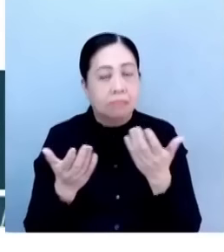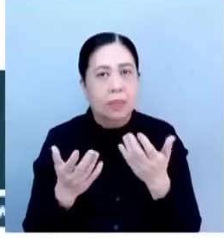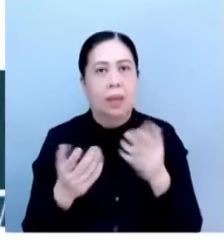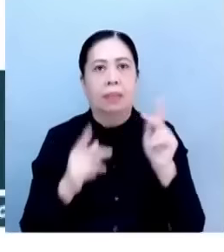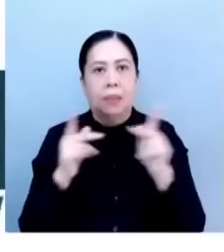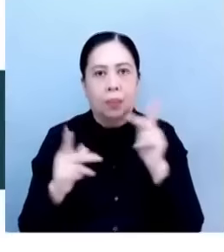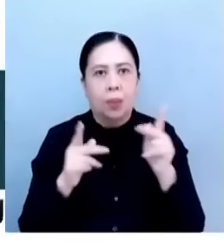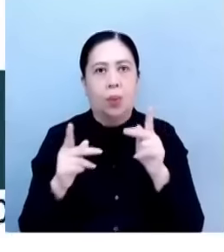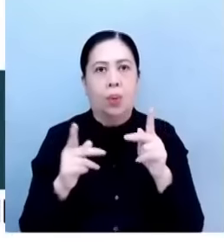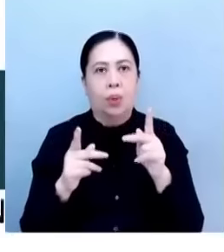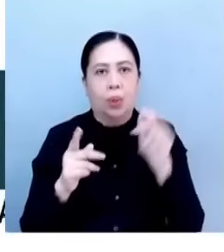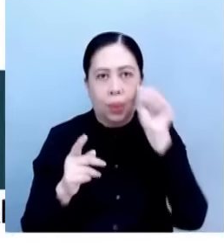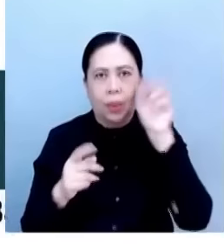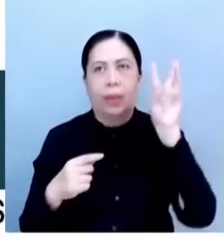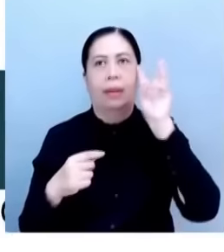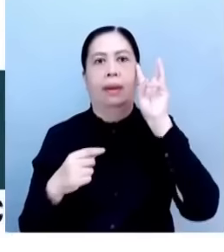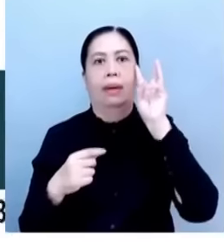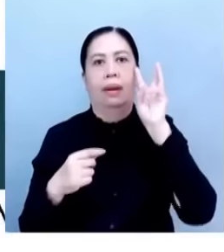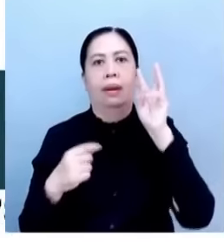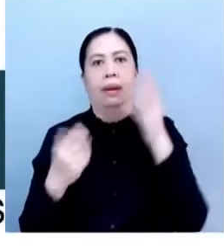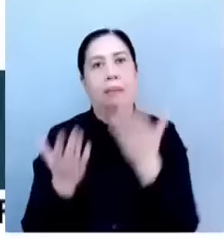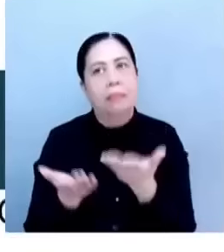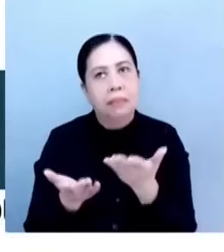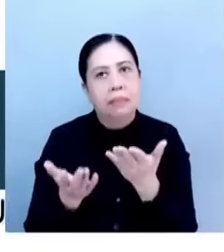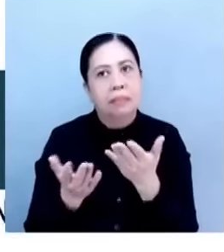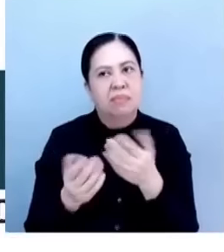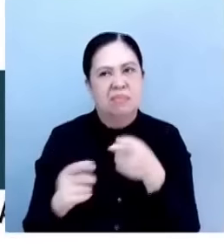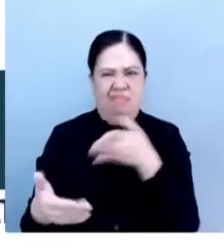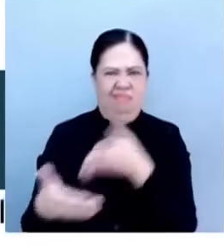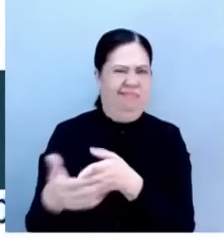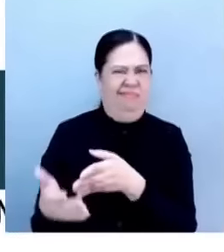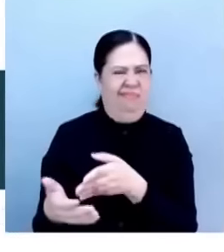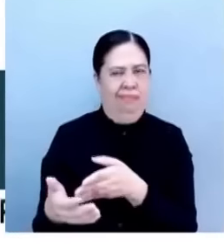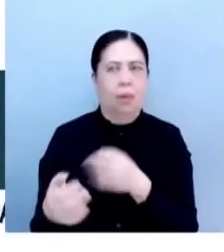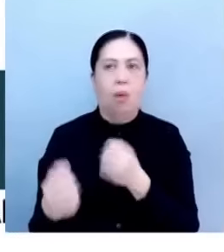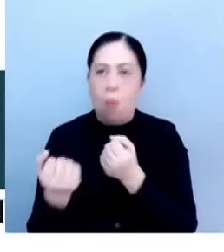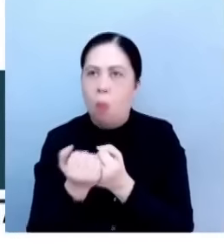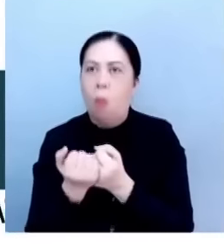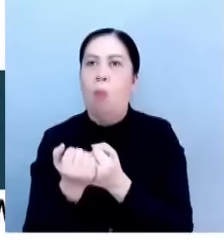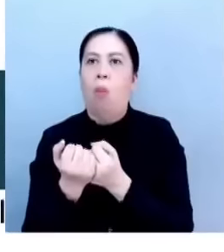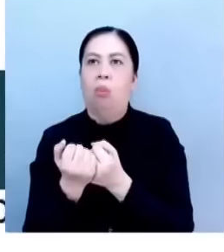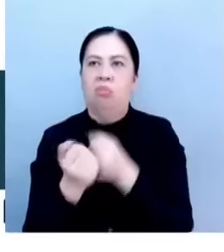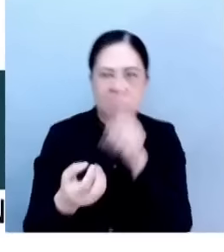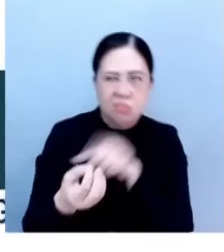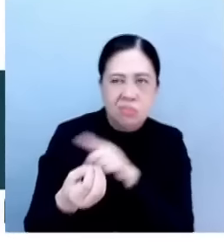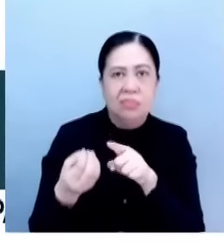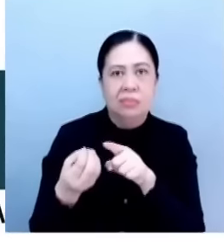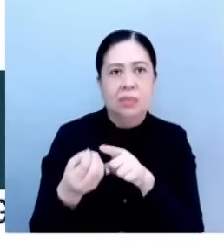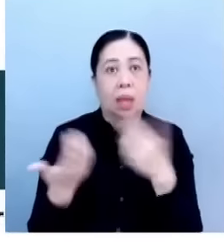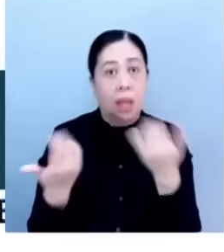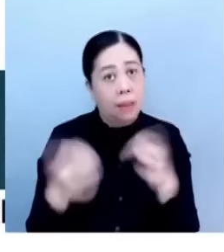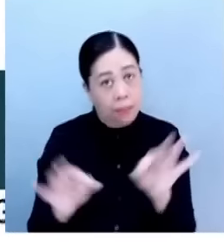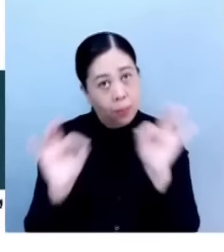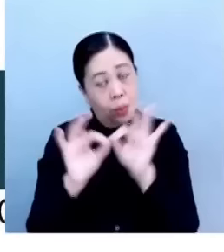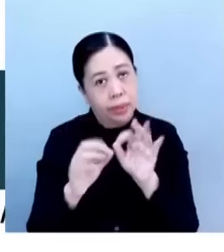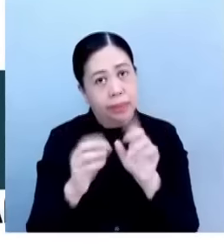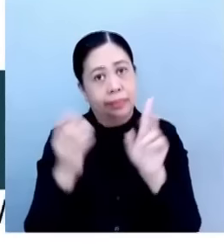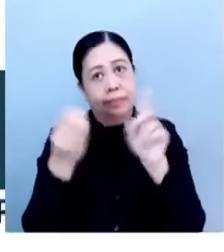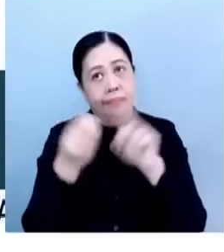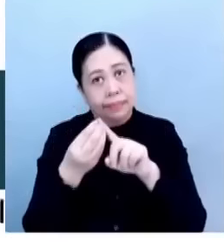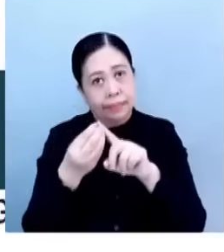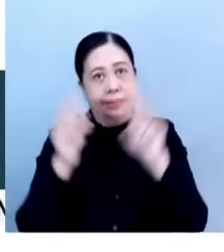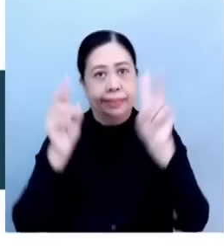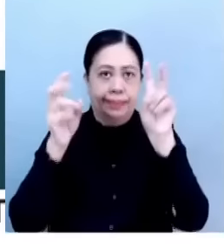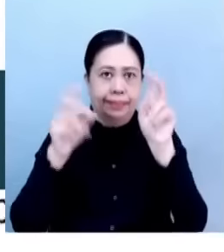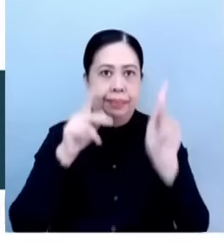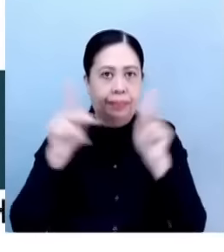are aware whether they're against it, for it, criticize it. At least they're talking about, okay, there is a